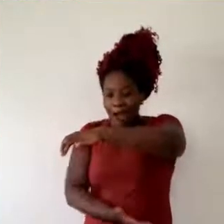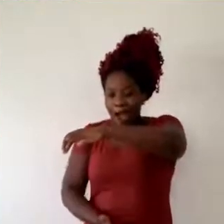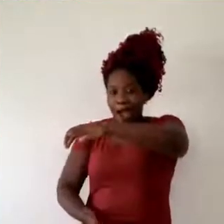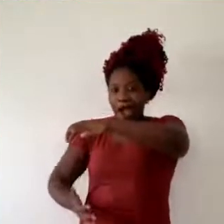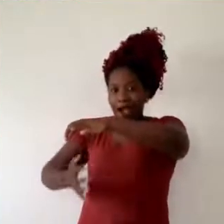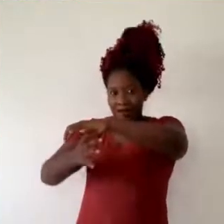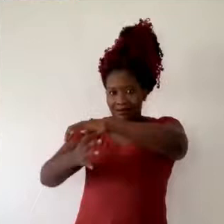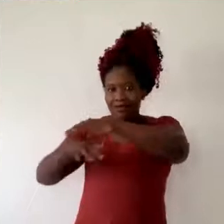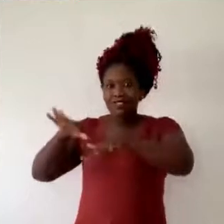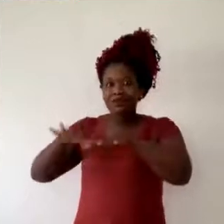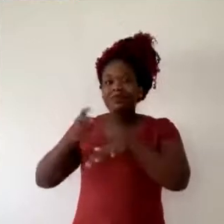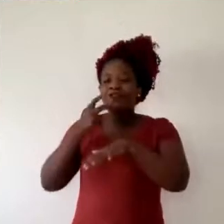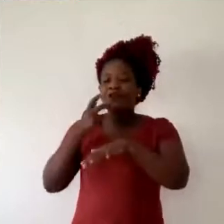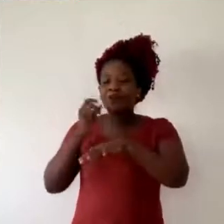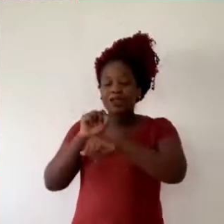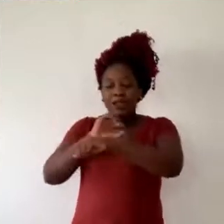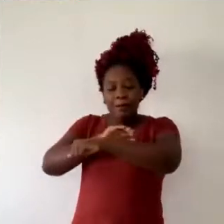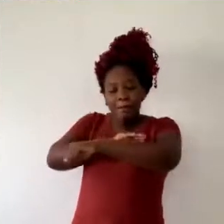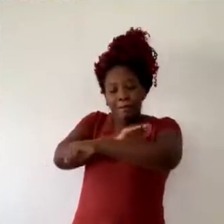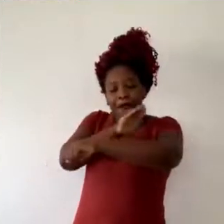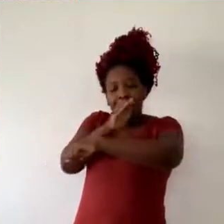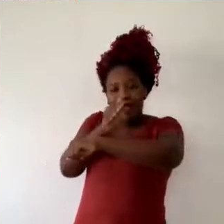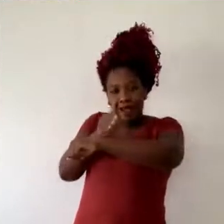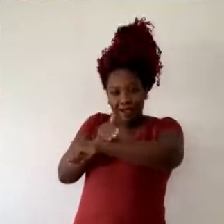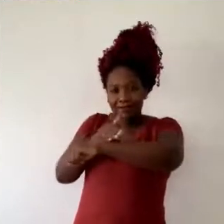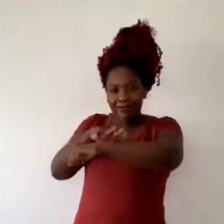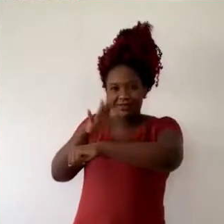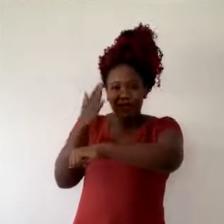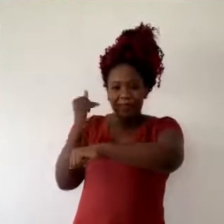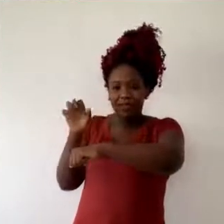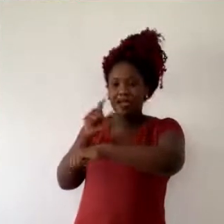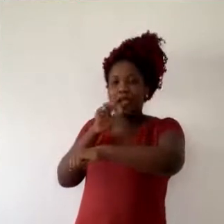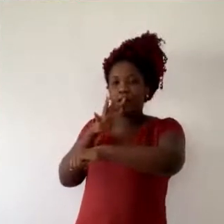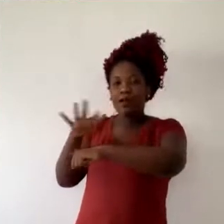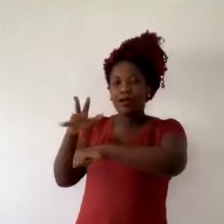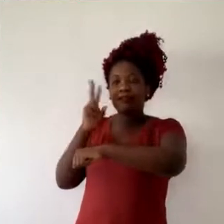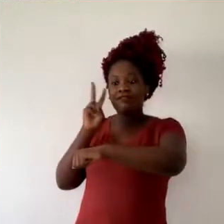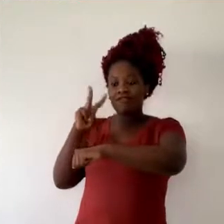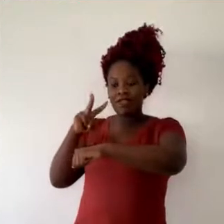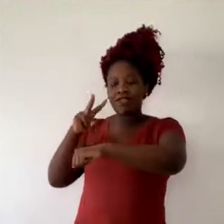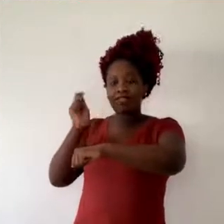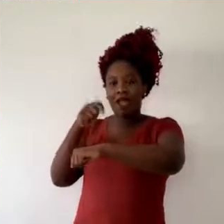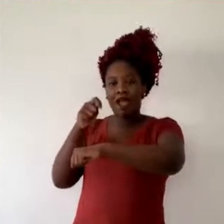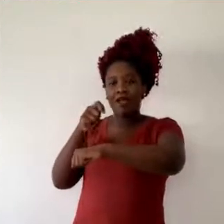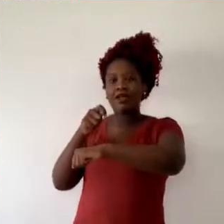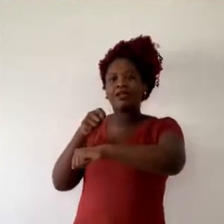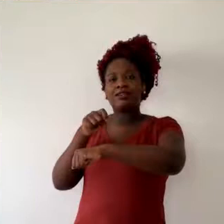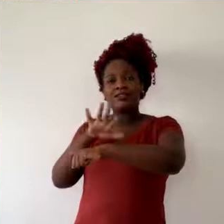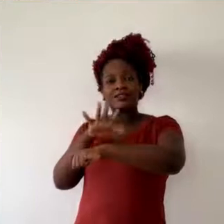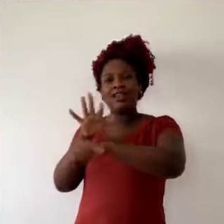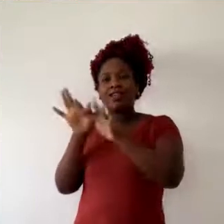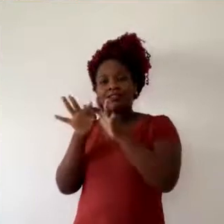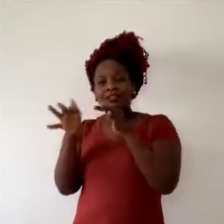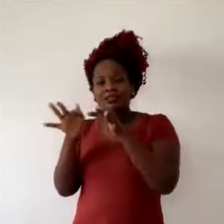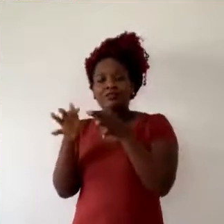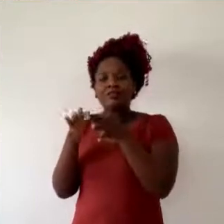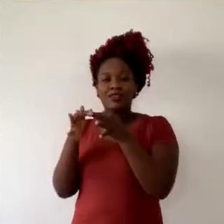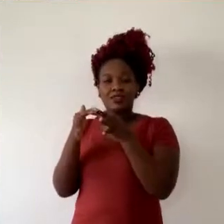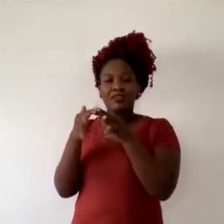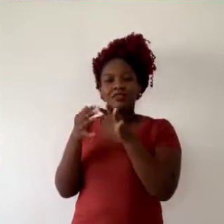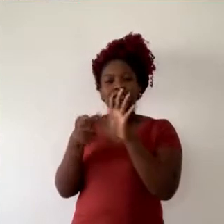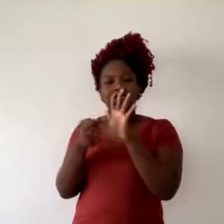And we state that the part of the iceberg that goes beyond above water, it is the part of violence